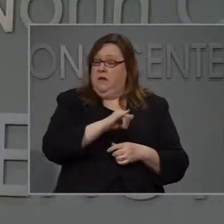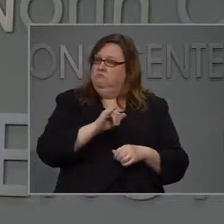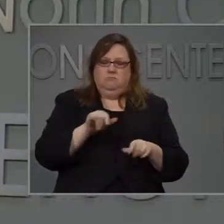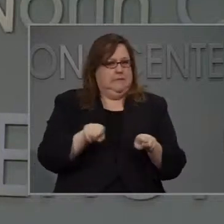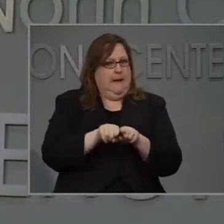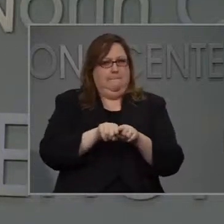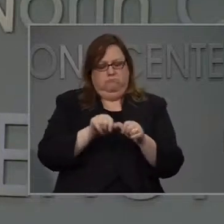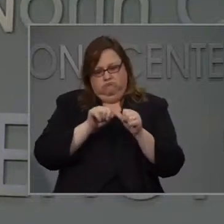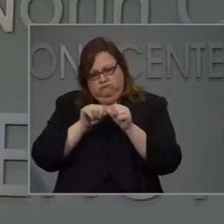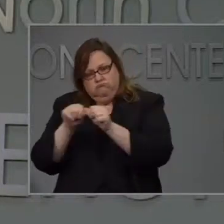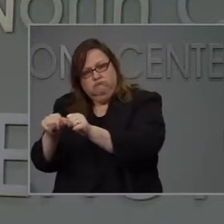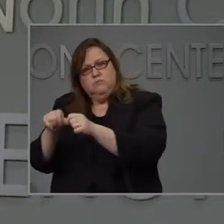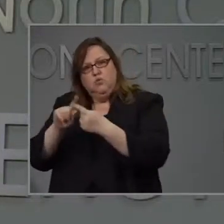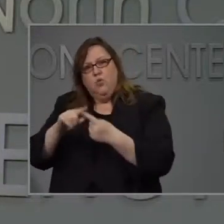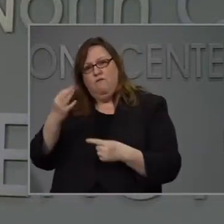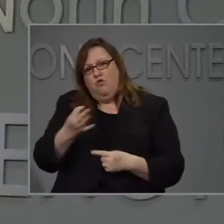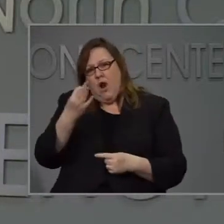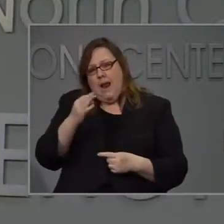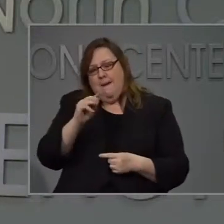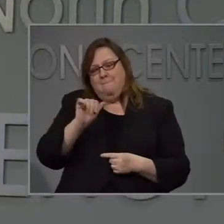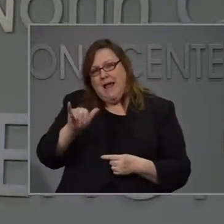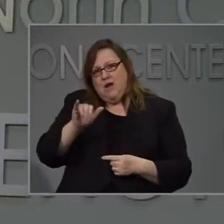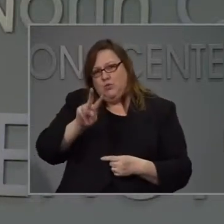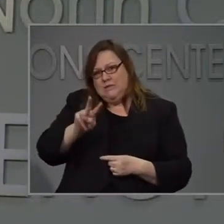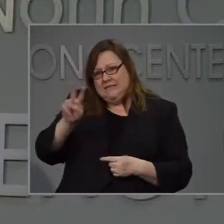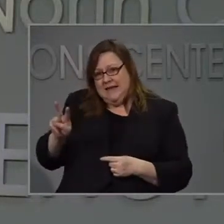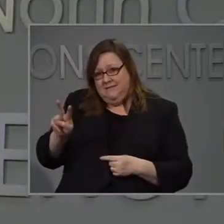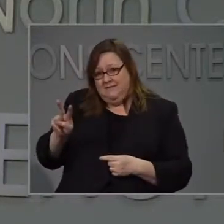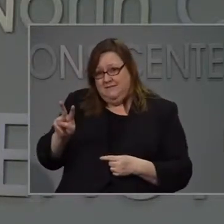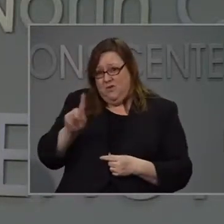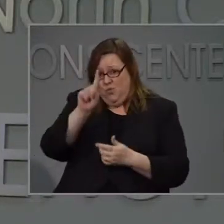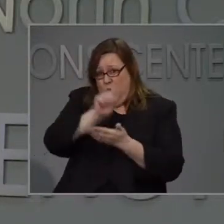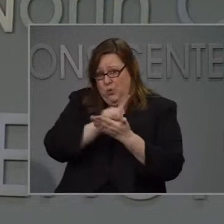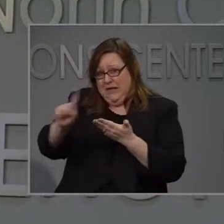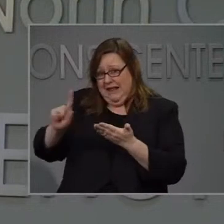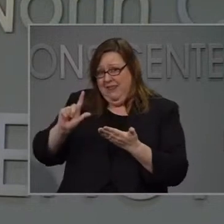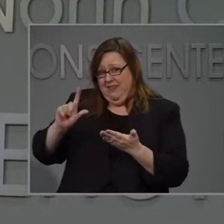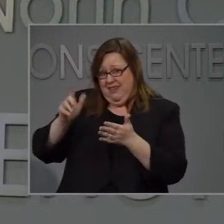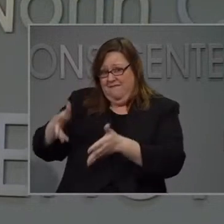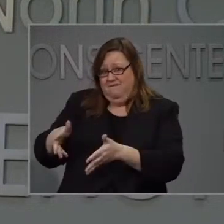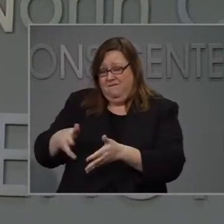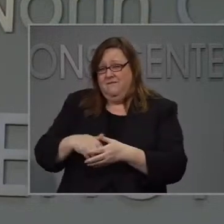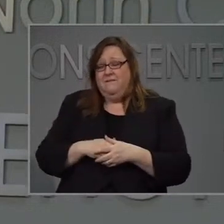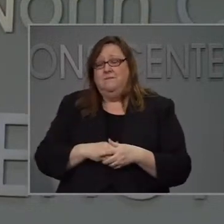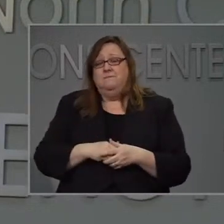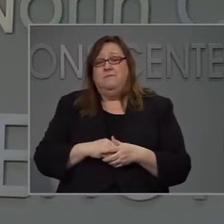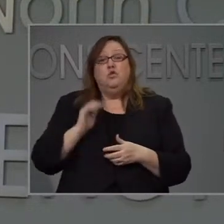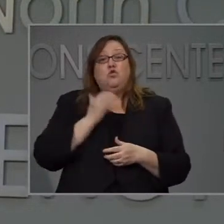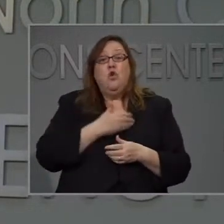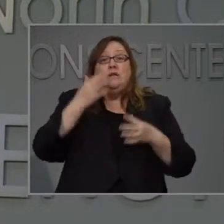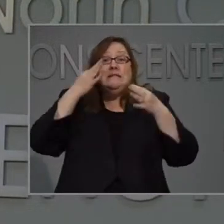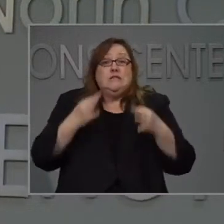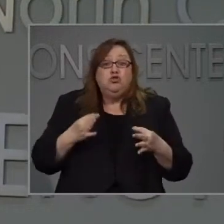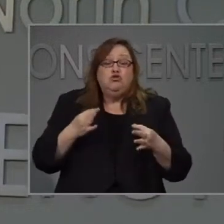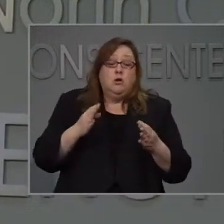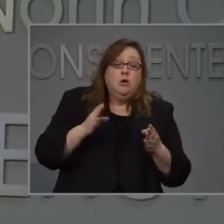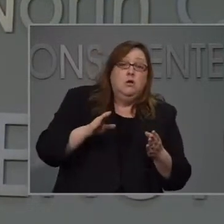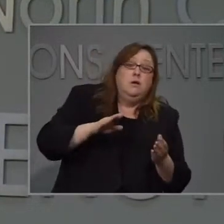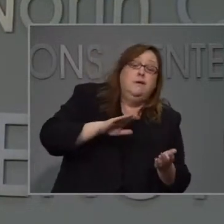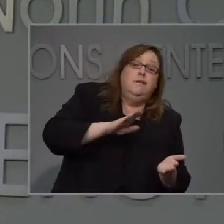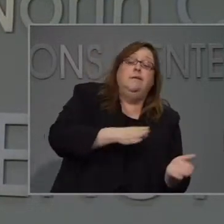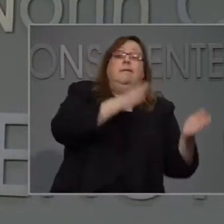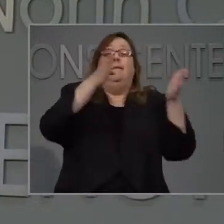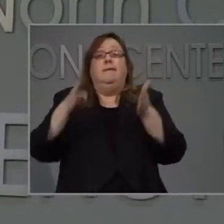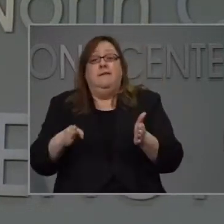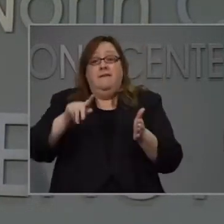tomorrow. Our COVID-19 decisions are guided by the data and science. We will use the